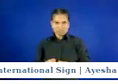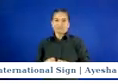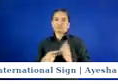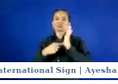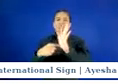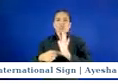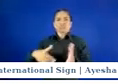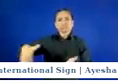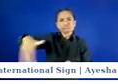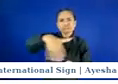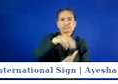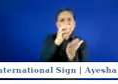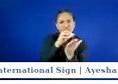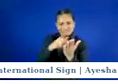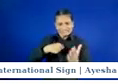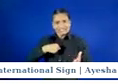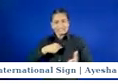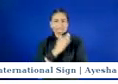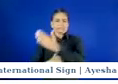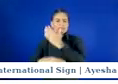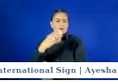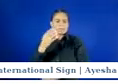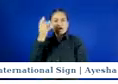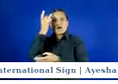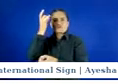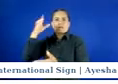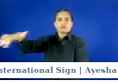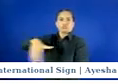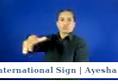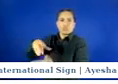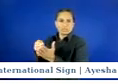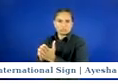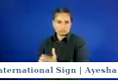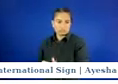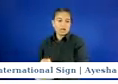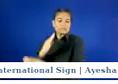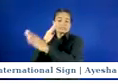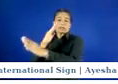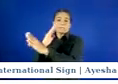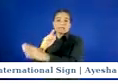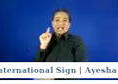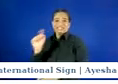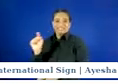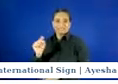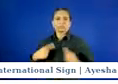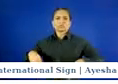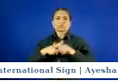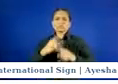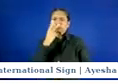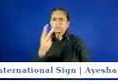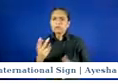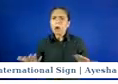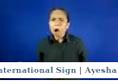are the advantages? The advantages we've seen is, as a country, if we're going to have a digitalized MI system on disability, you have convenience